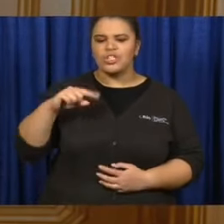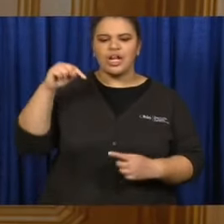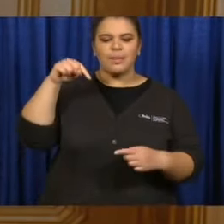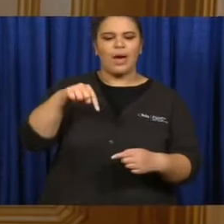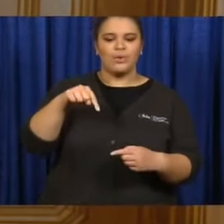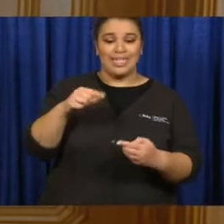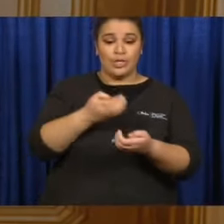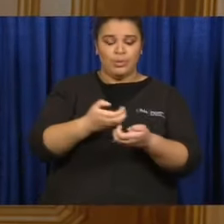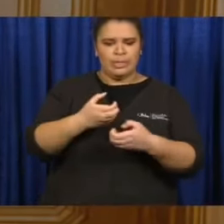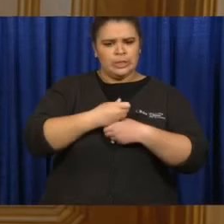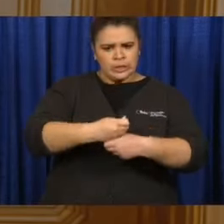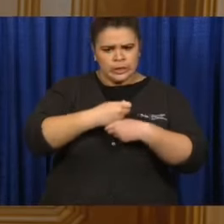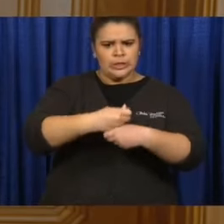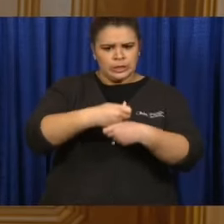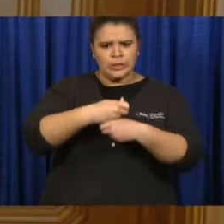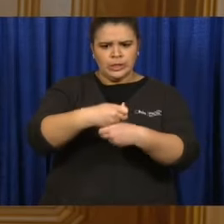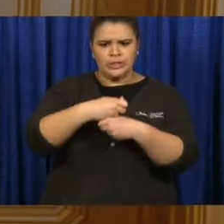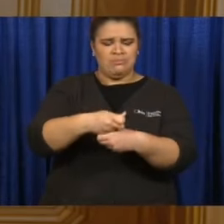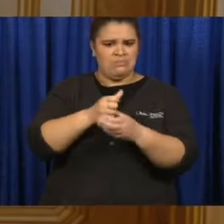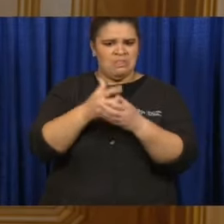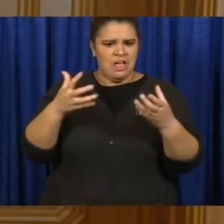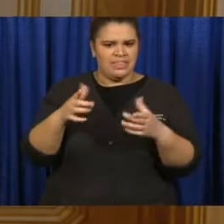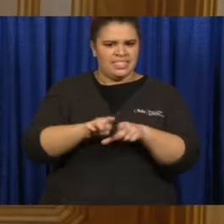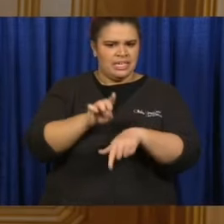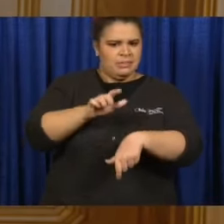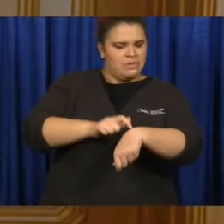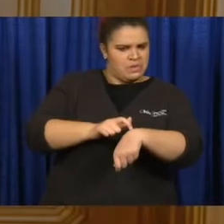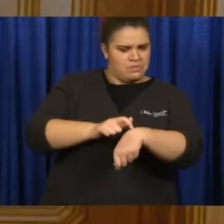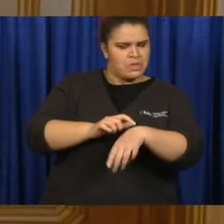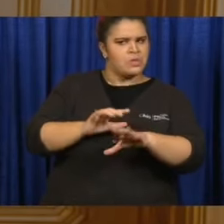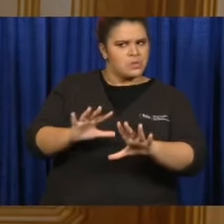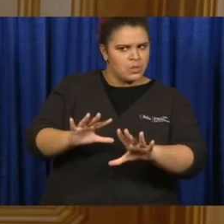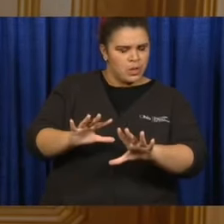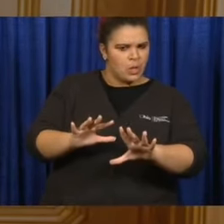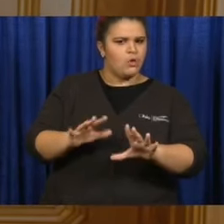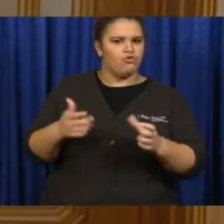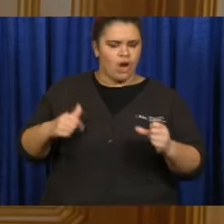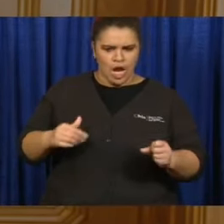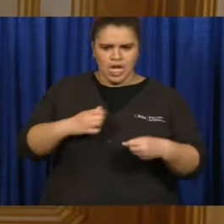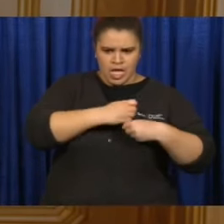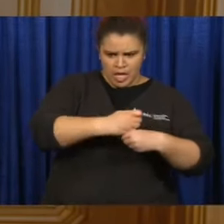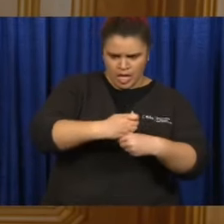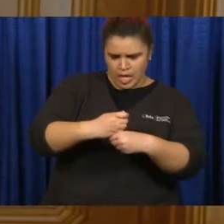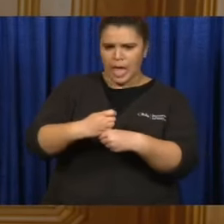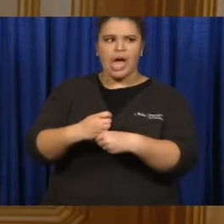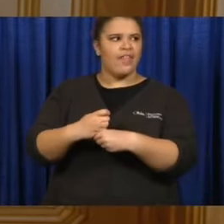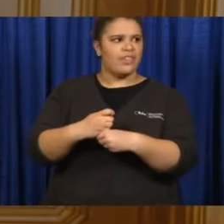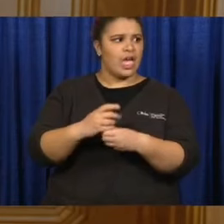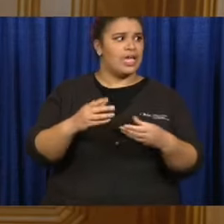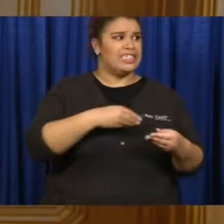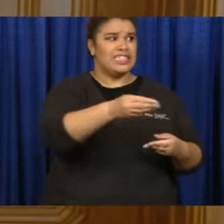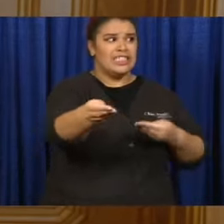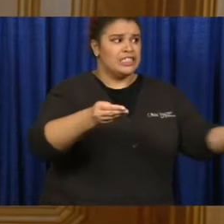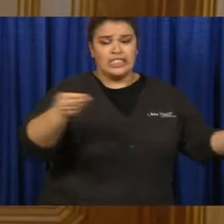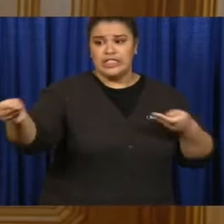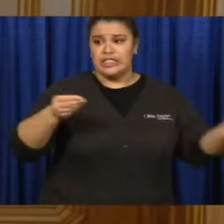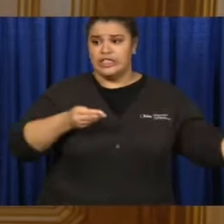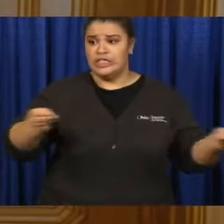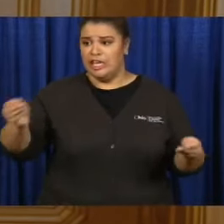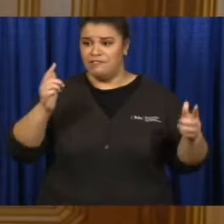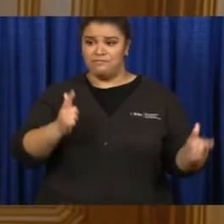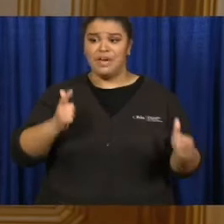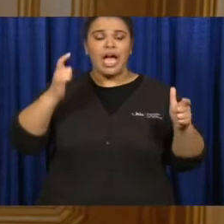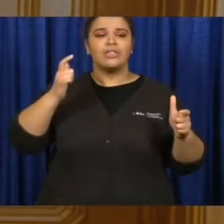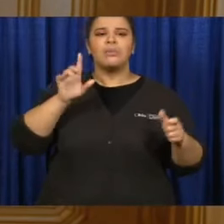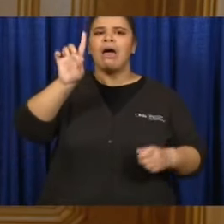equipment and trying to, get it to the places as fast as can. How about